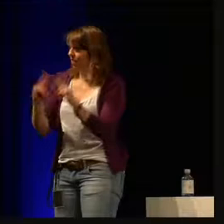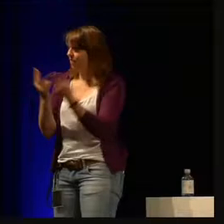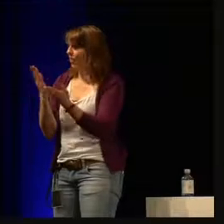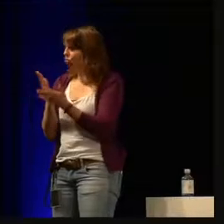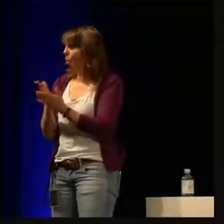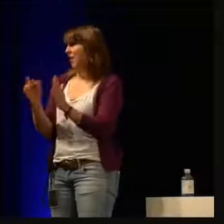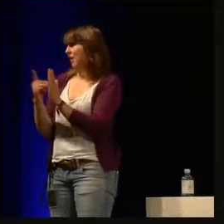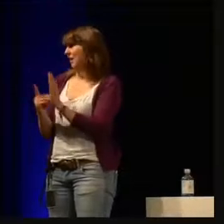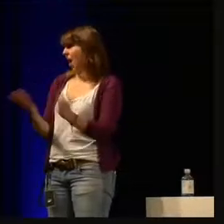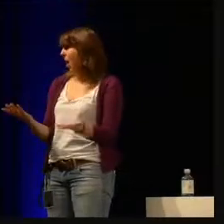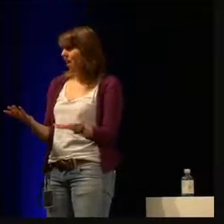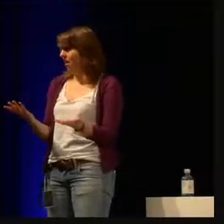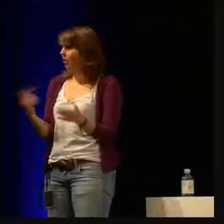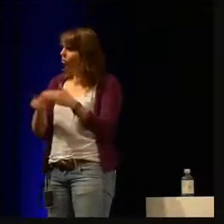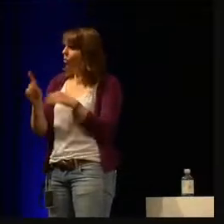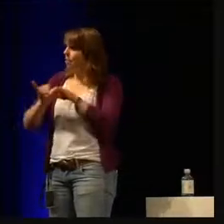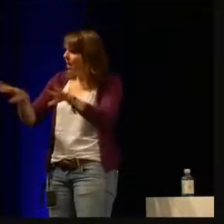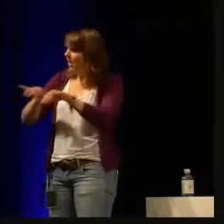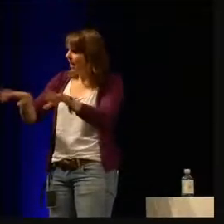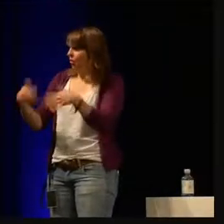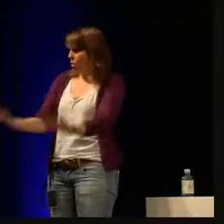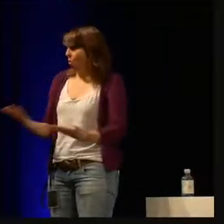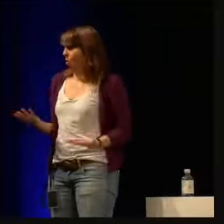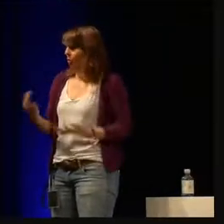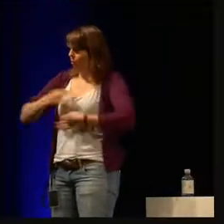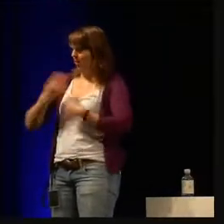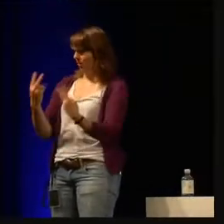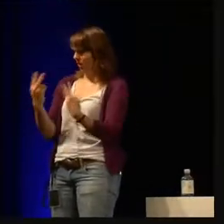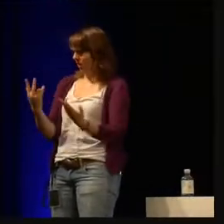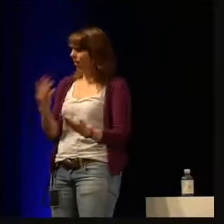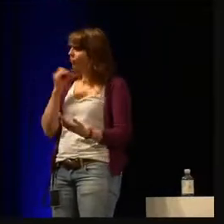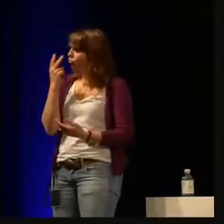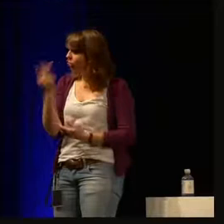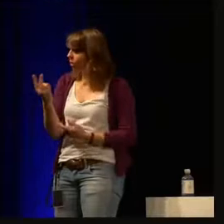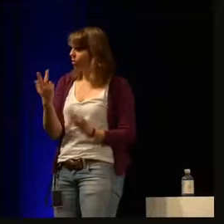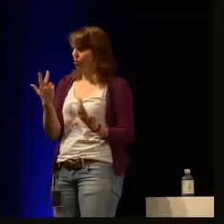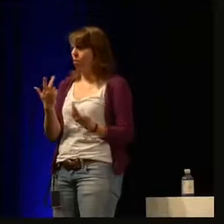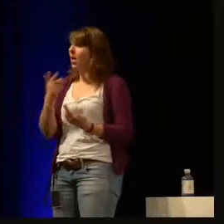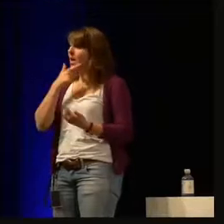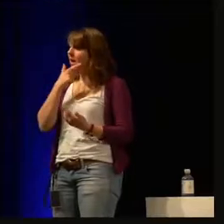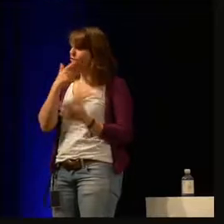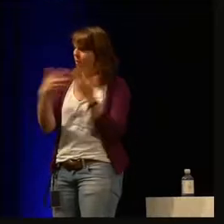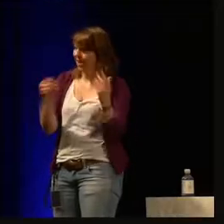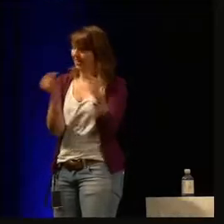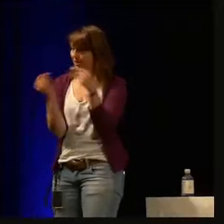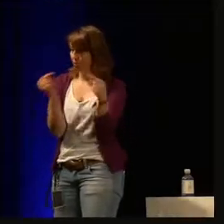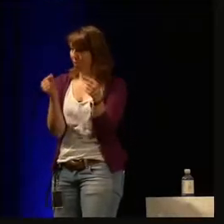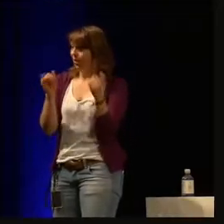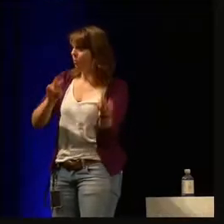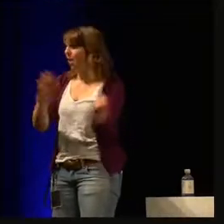says, computers are dumb and already have conquered the world.